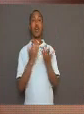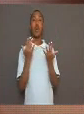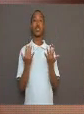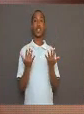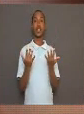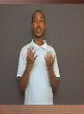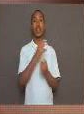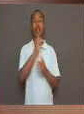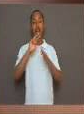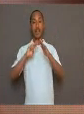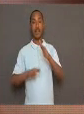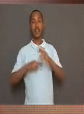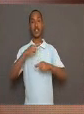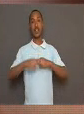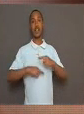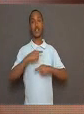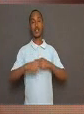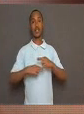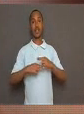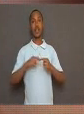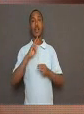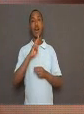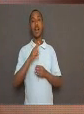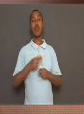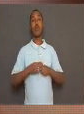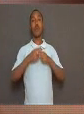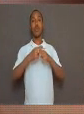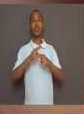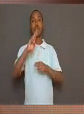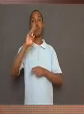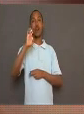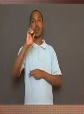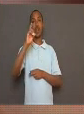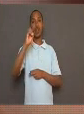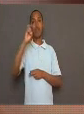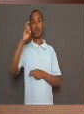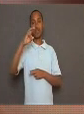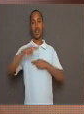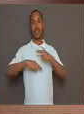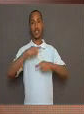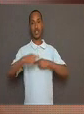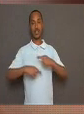Oxidation and reduction reactions are called redox reactions.